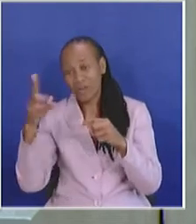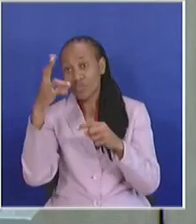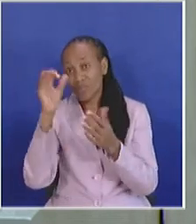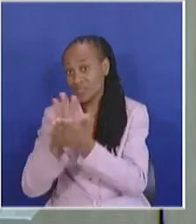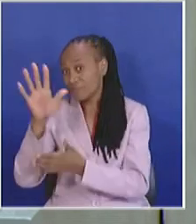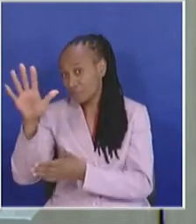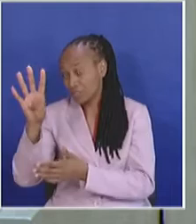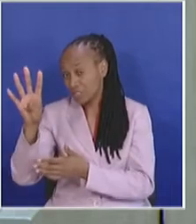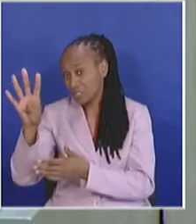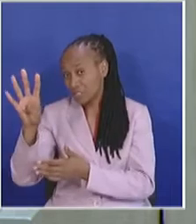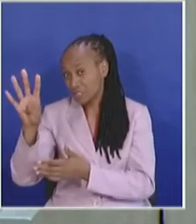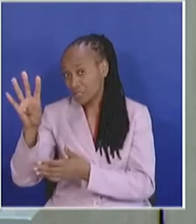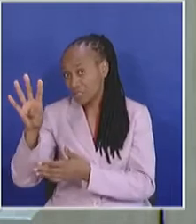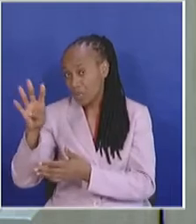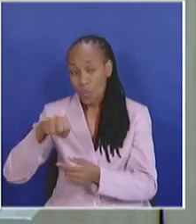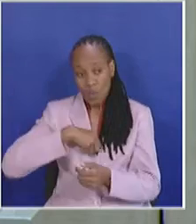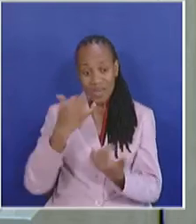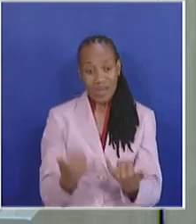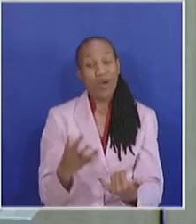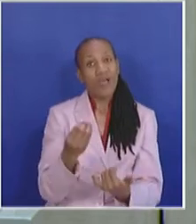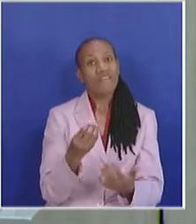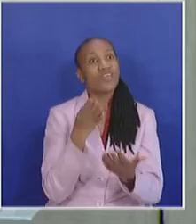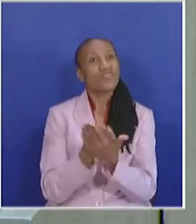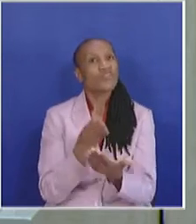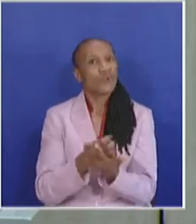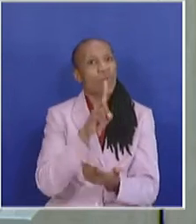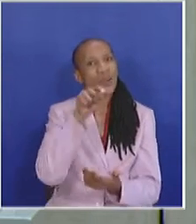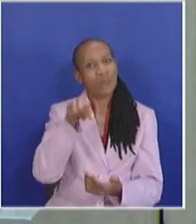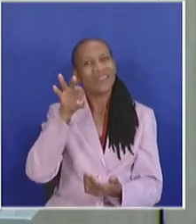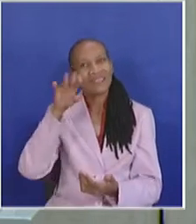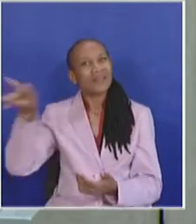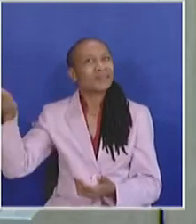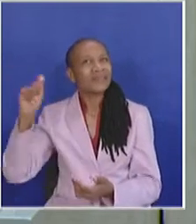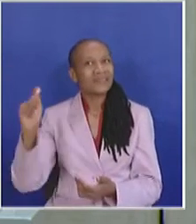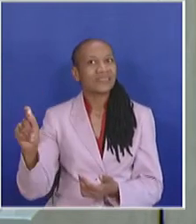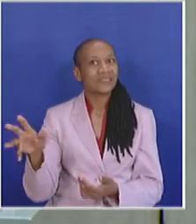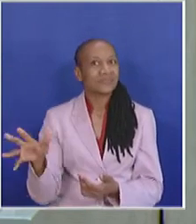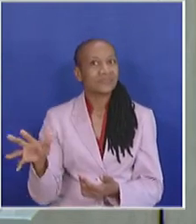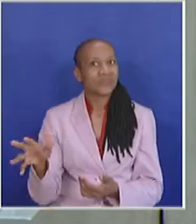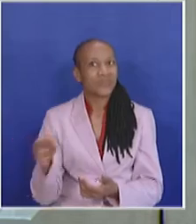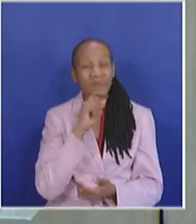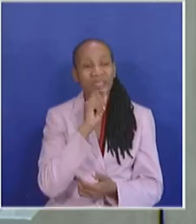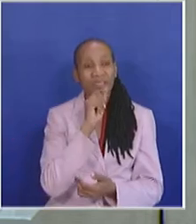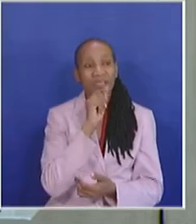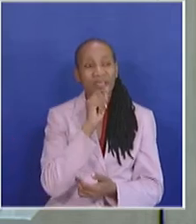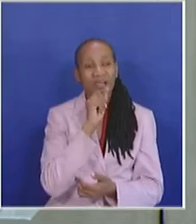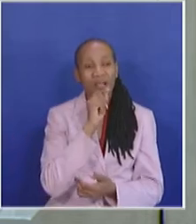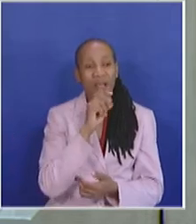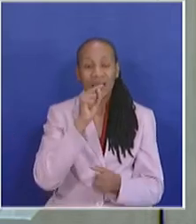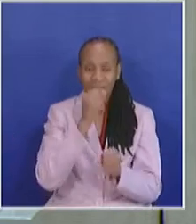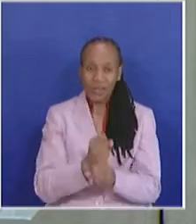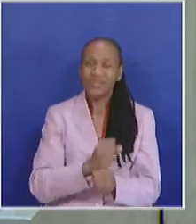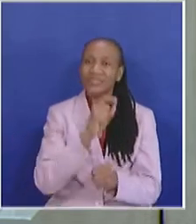2014, with our 1 trillion provincial economy contributing 34% of our Gauteng